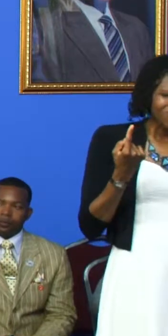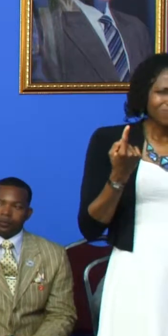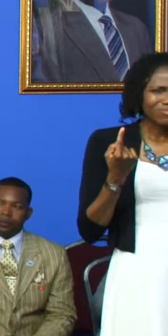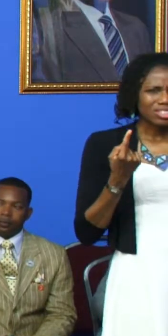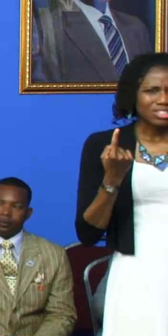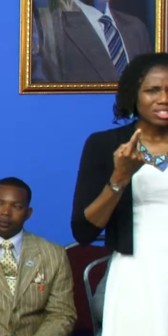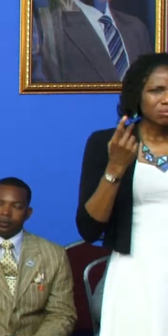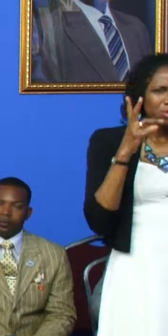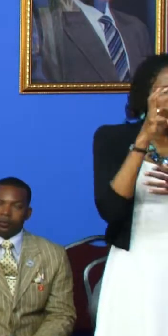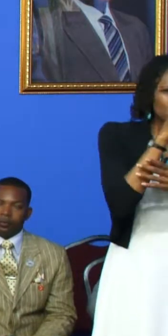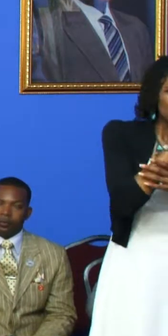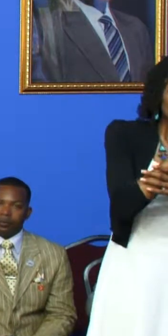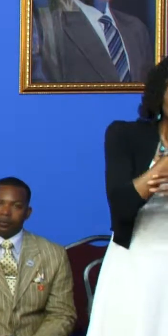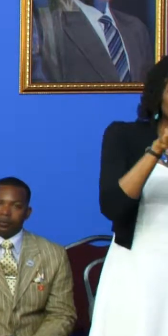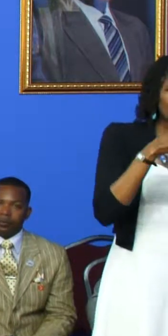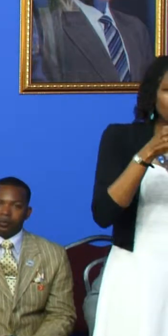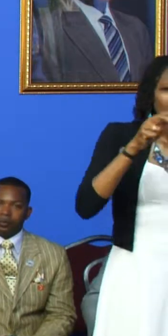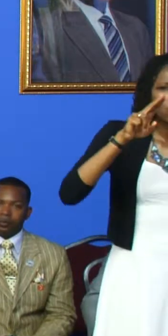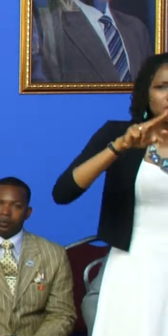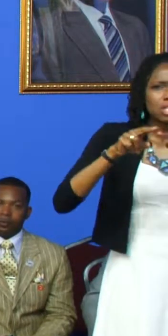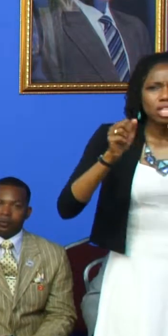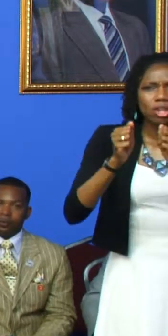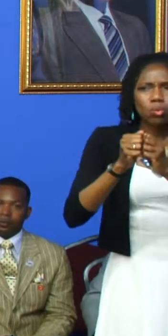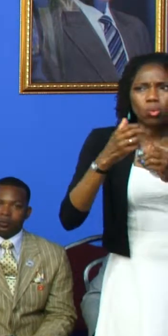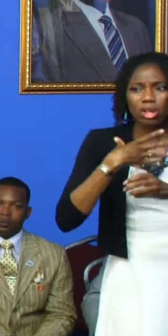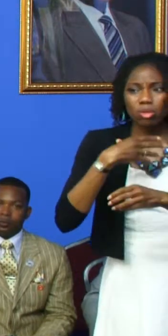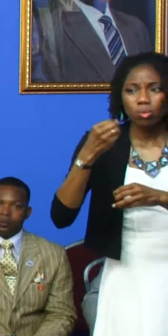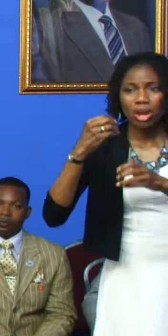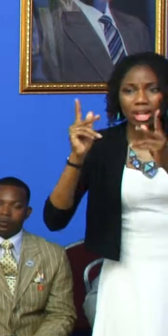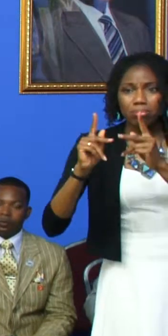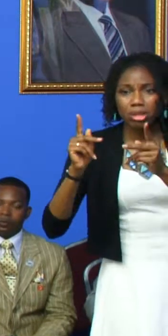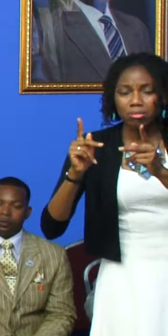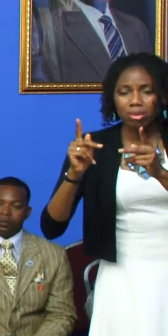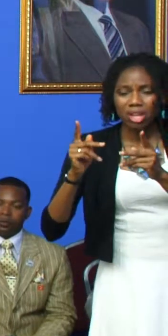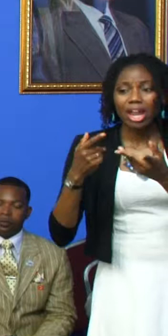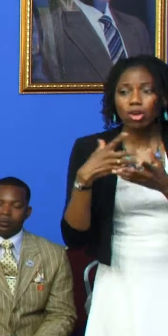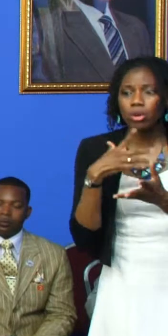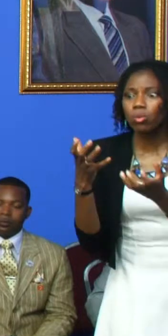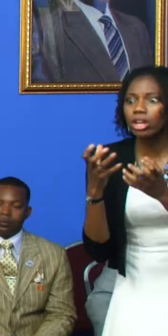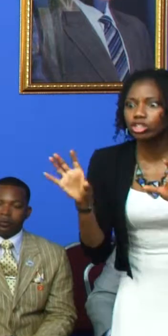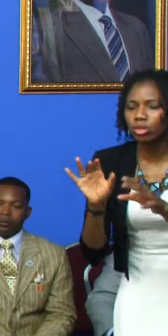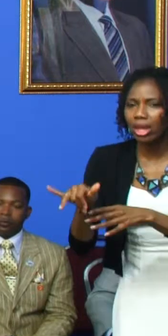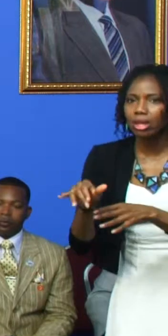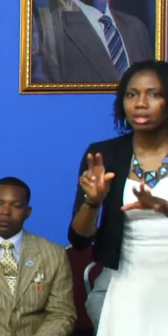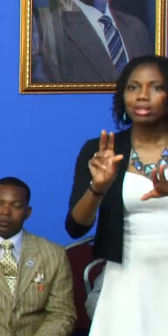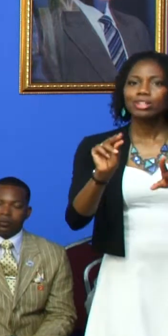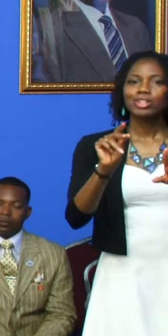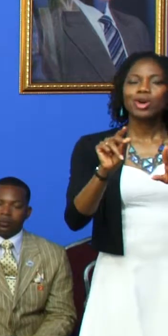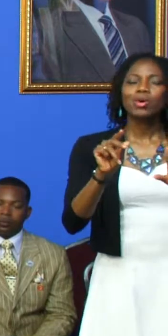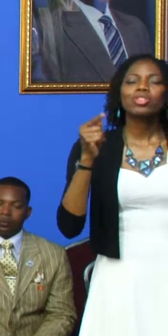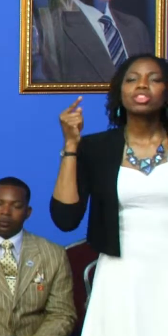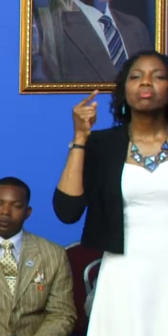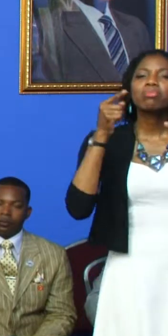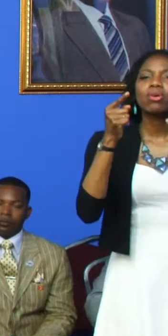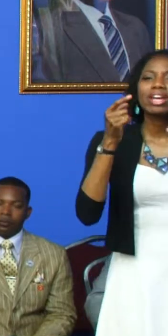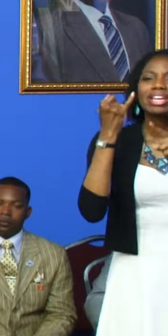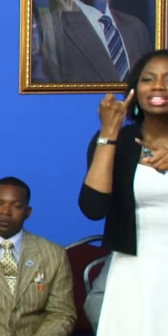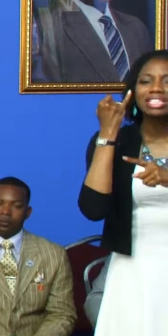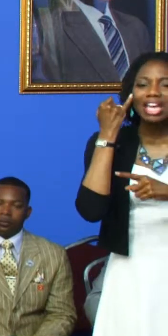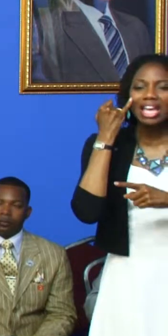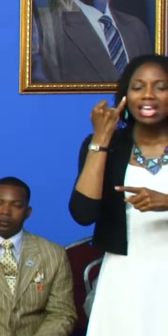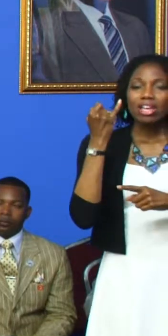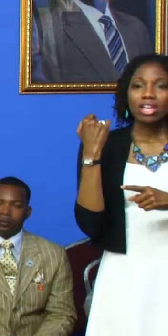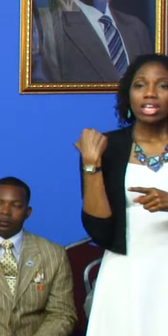extraordinary about sitting with white folks. It was that we understood that if we wasn't in the room where